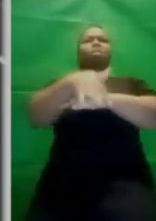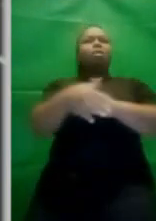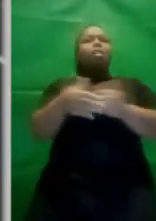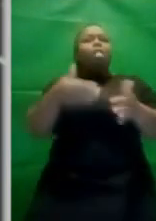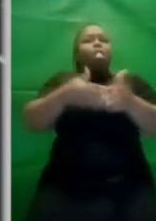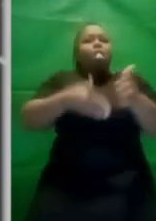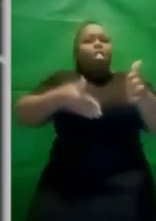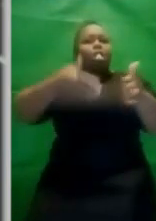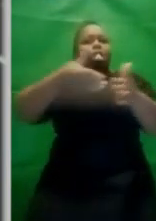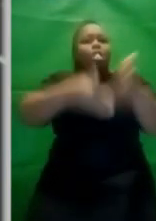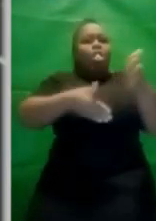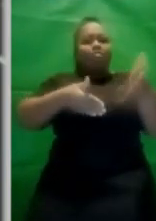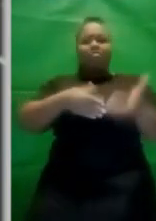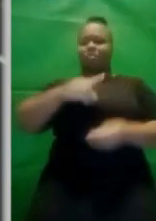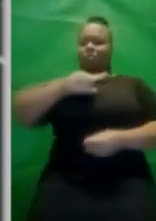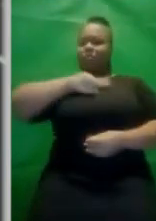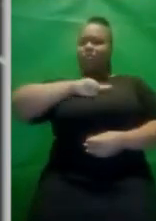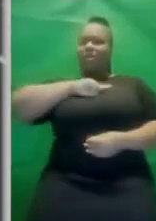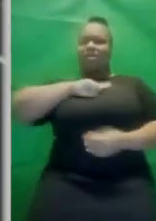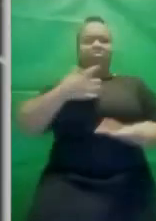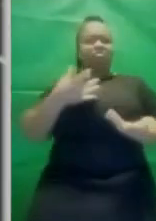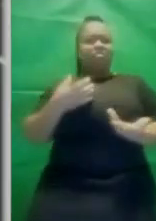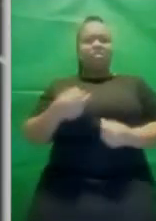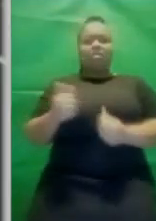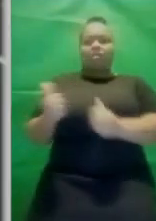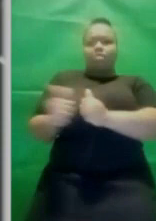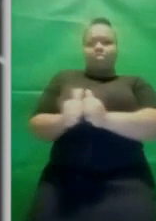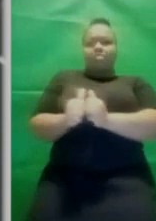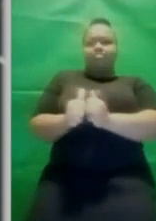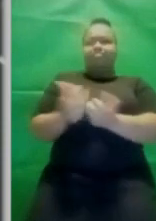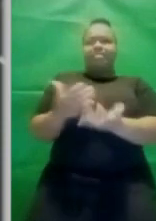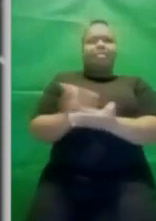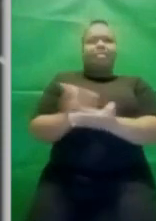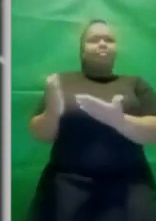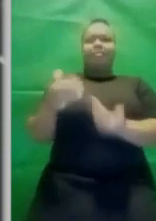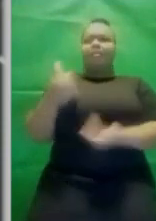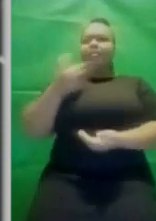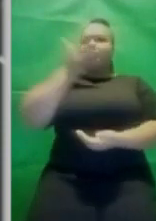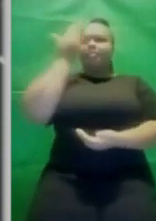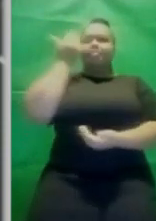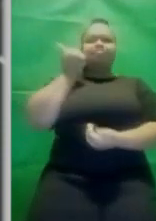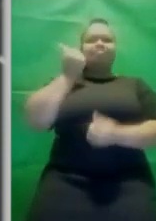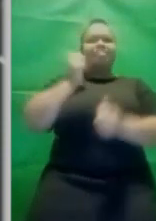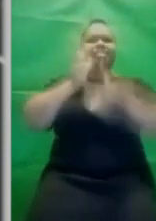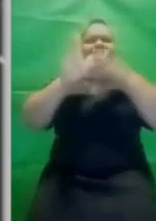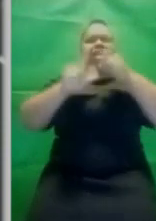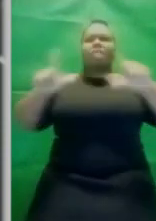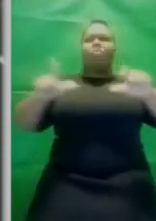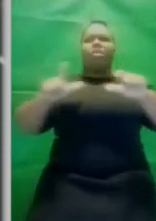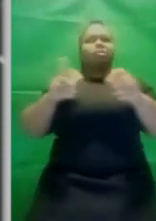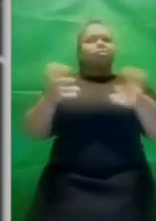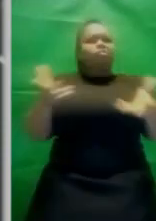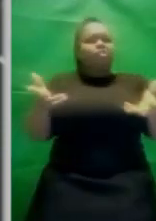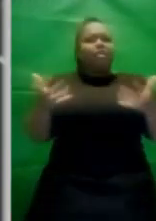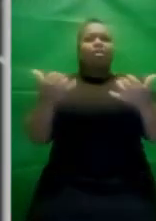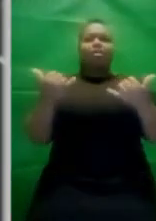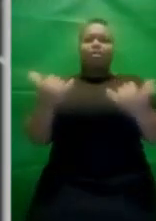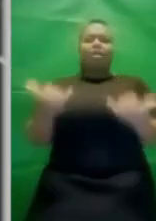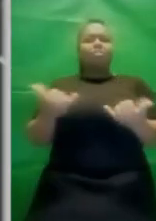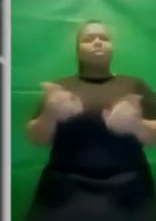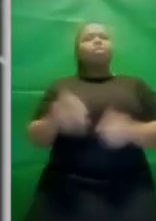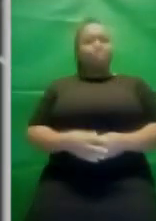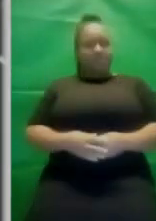by not having access to persons that can communicate to them in this very particular vernacular, they will have to now